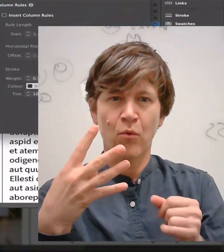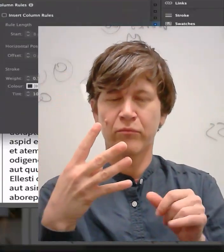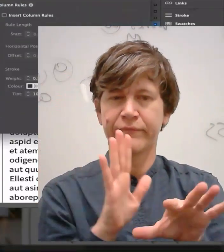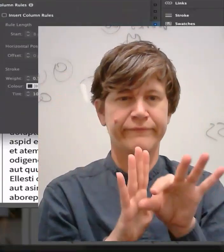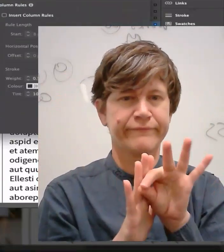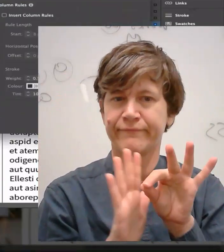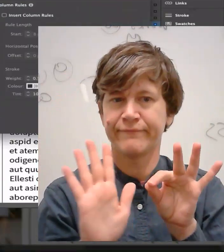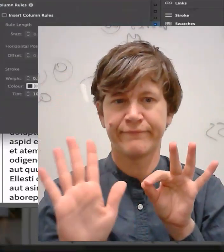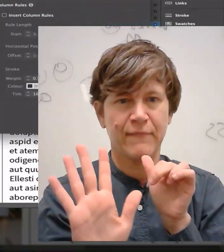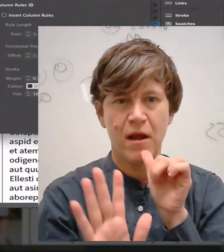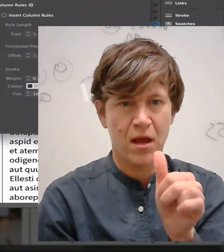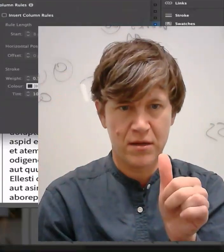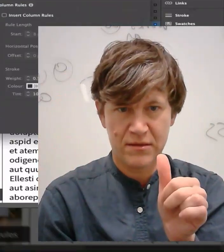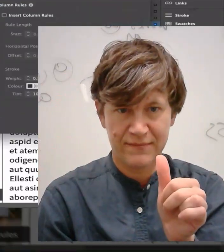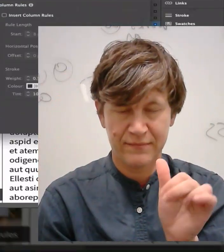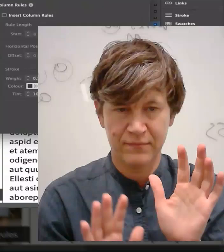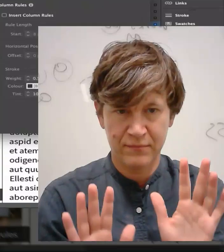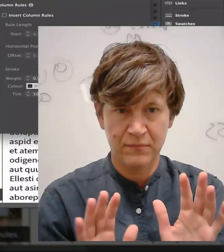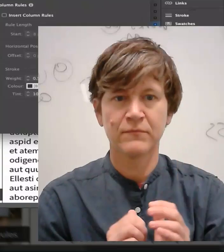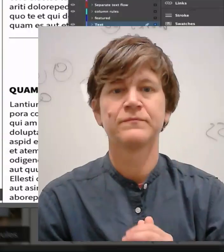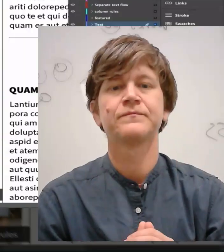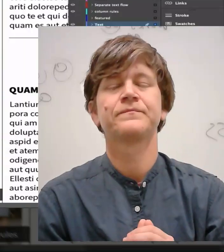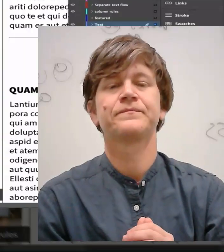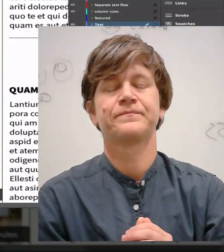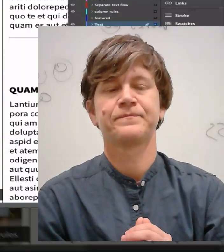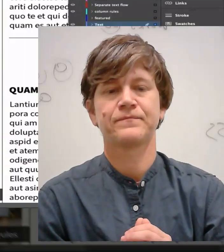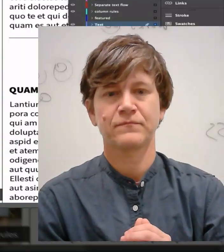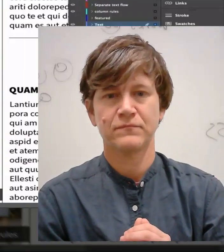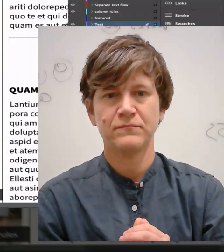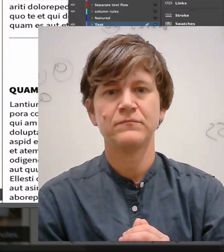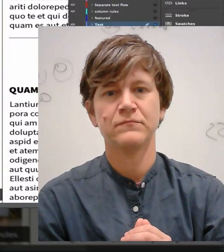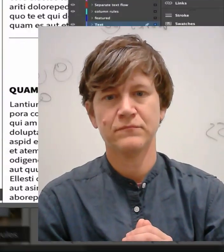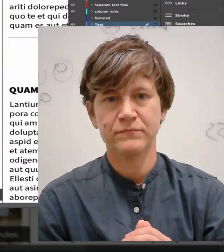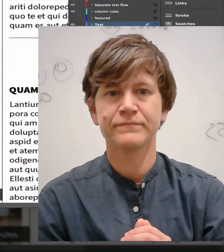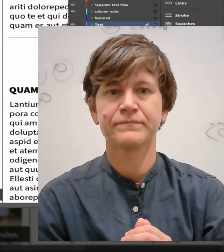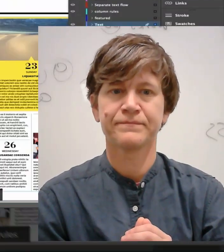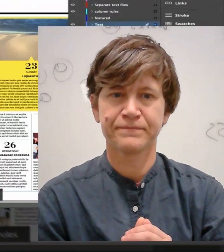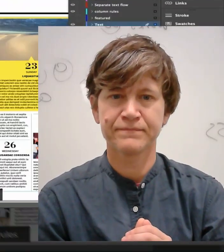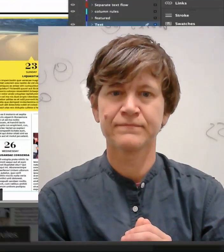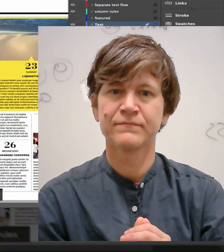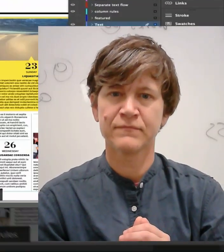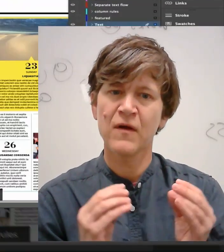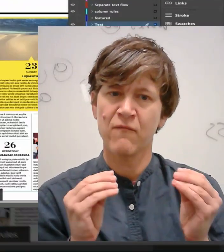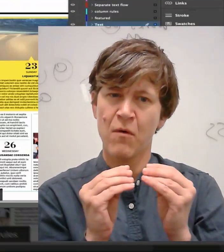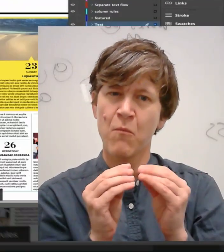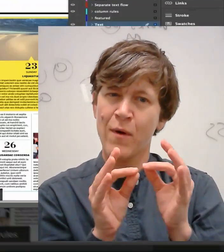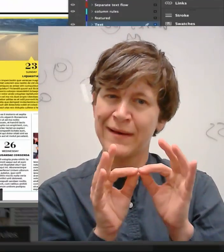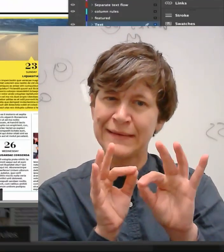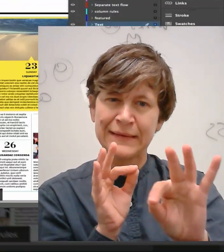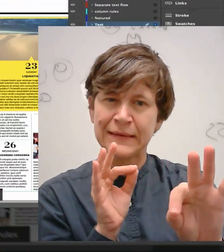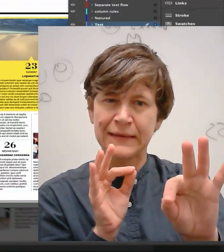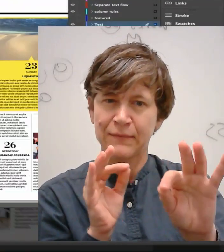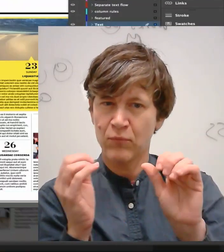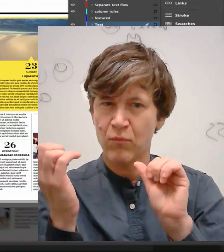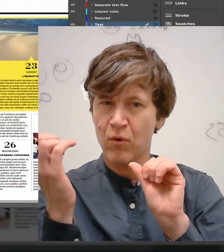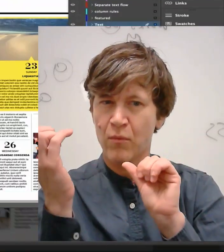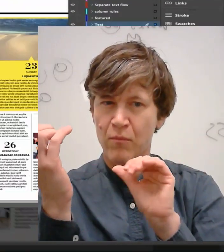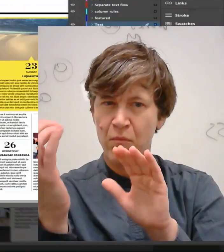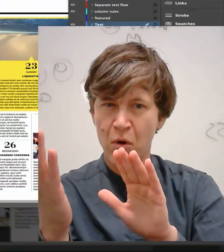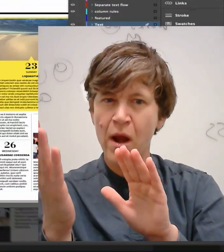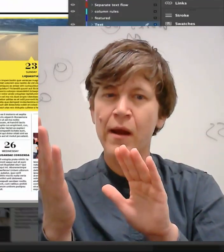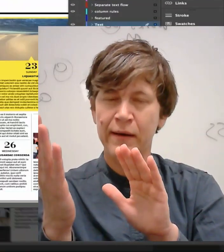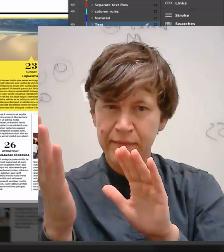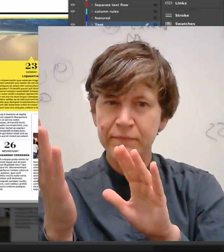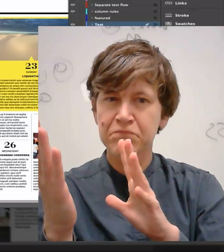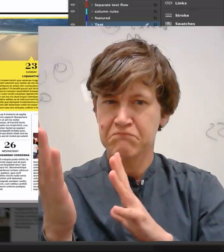I'm not using this, which for a simpler application of column rules would work